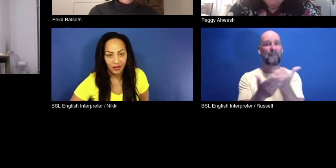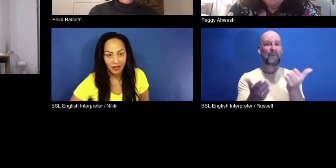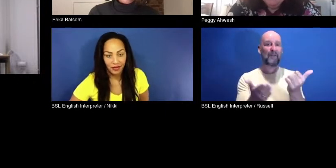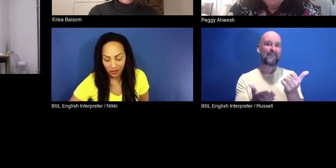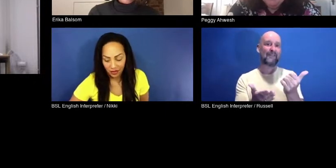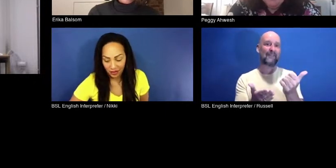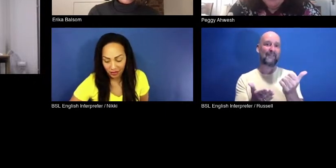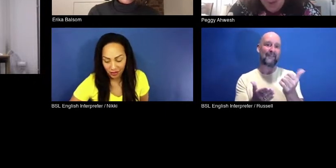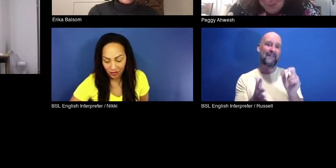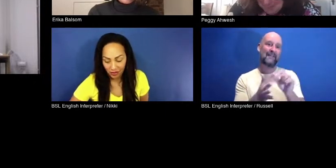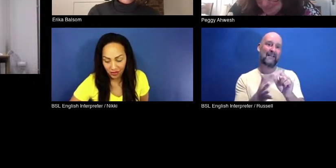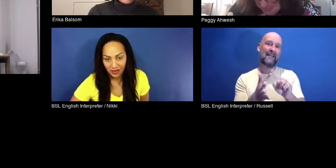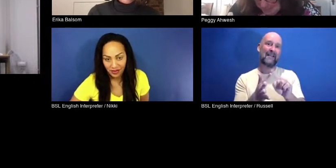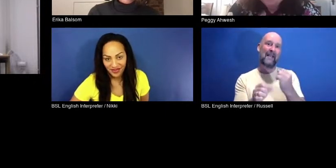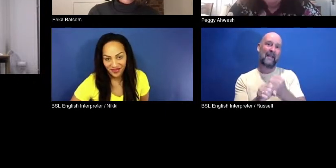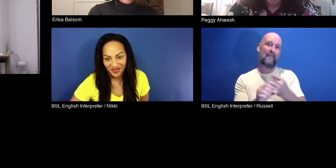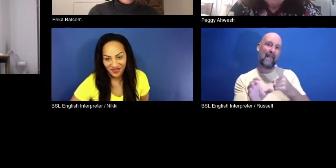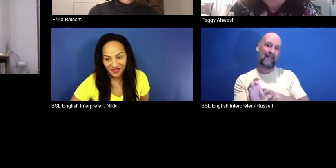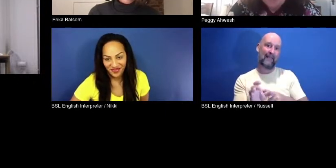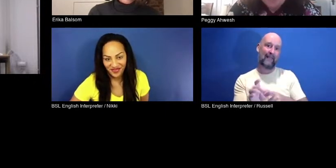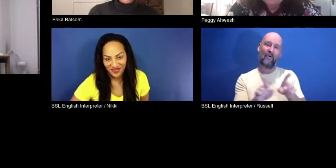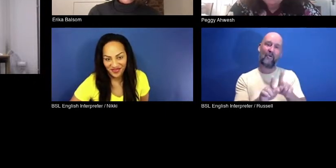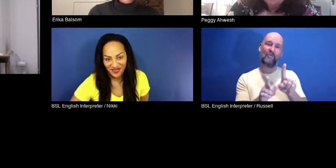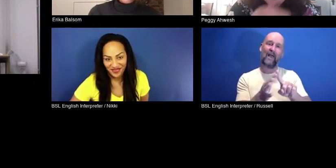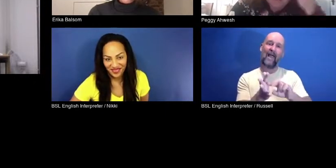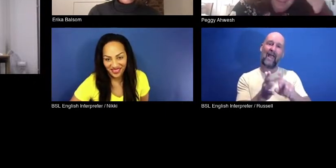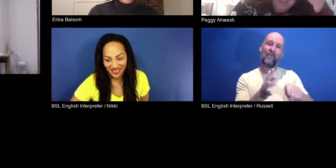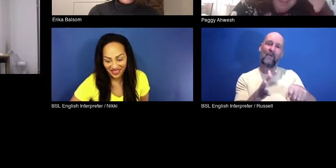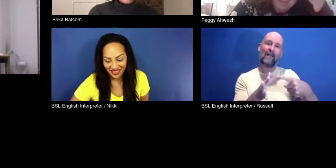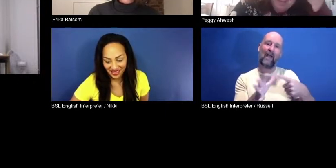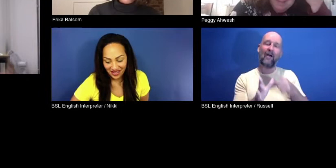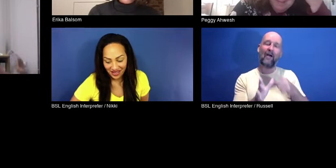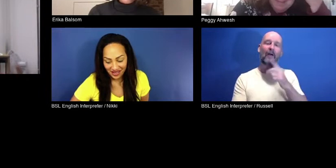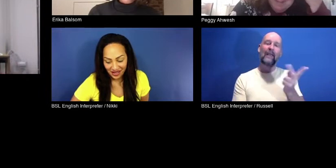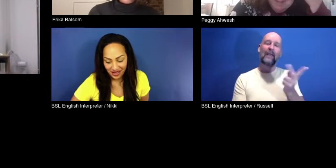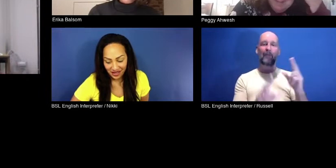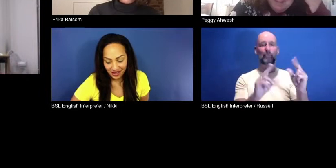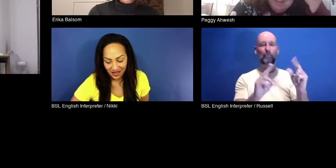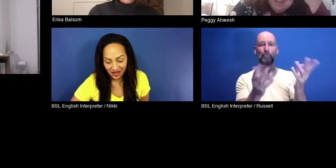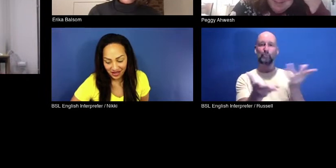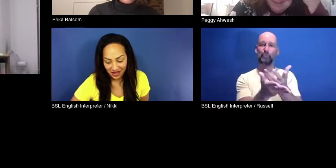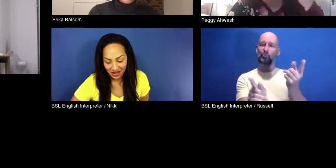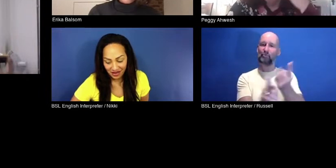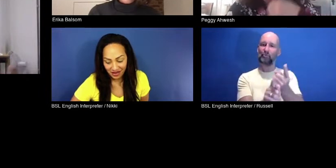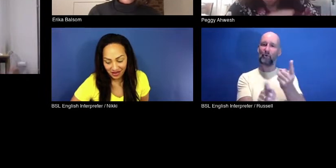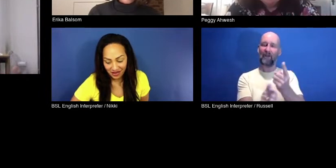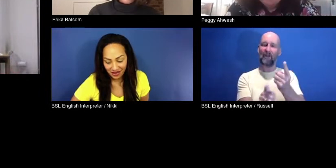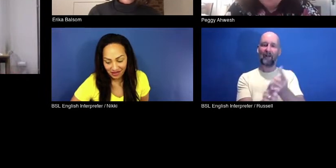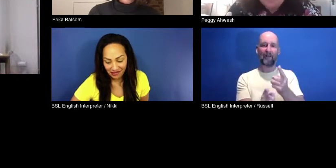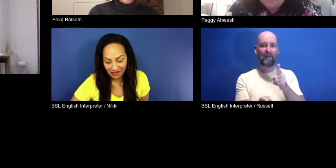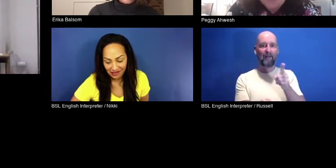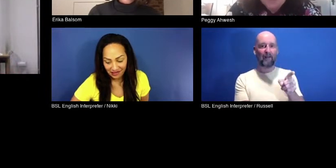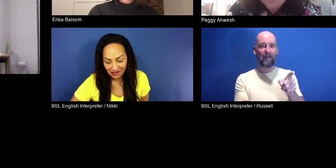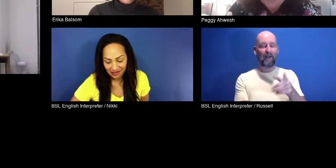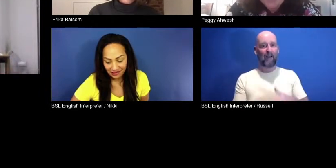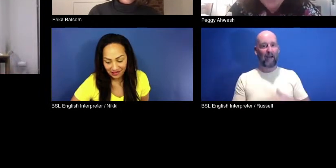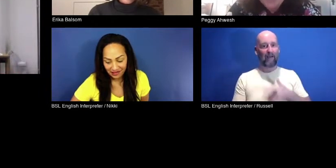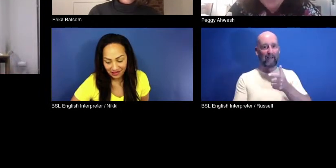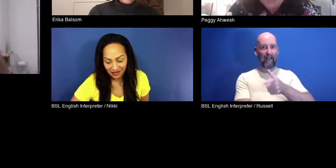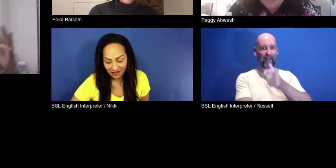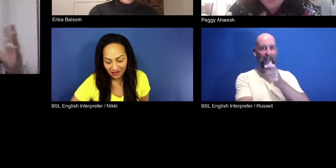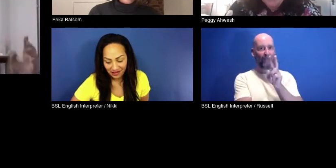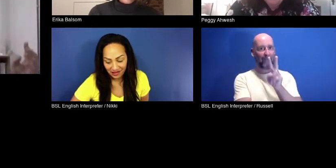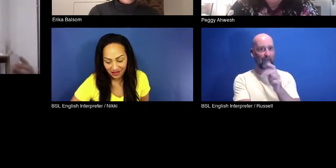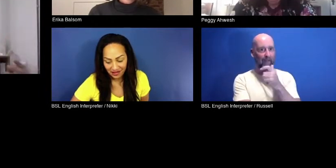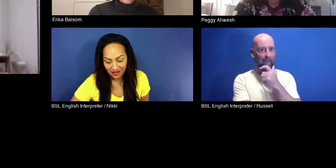much, Peggy. And thank you so much, Erika. Every time I hear you guys both talk, I don't know, it reminds me of being in the cafe here. So many